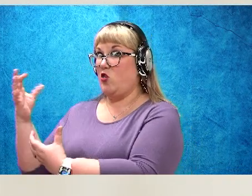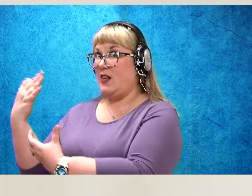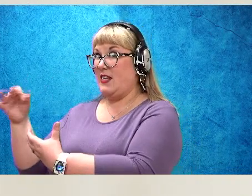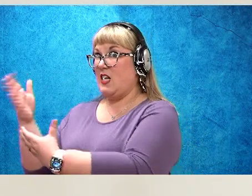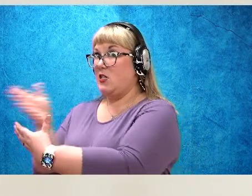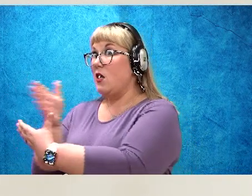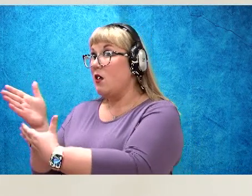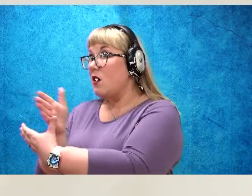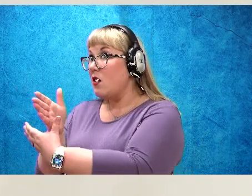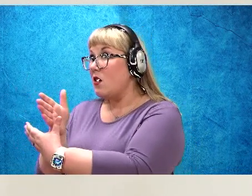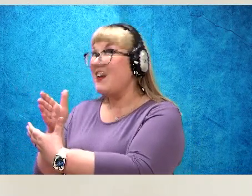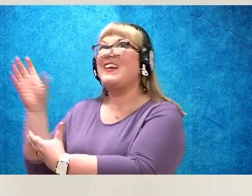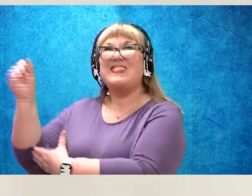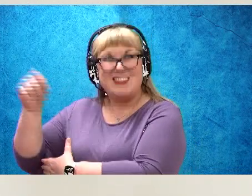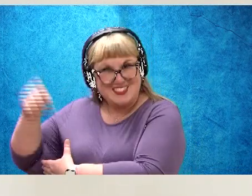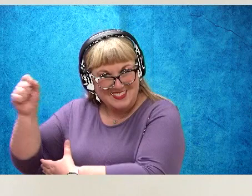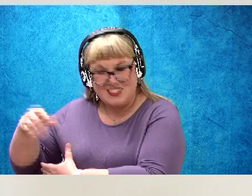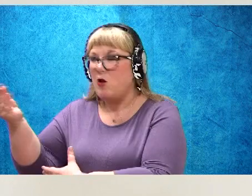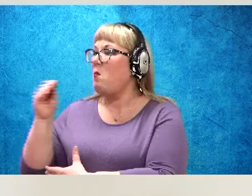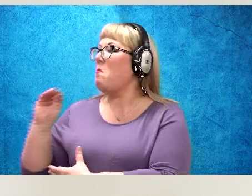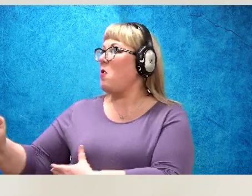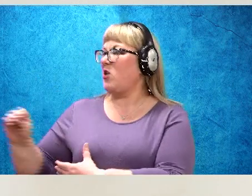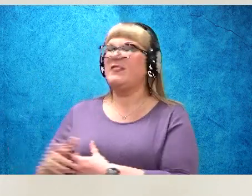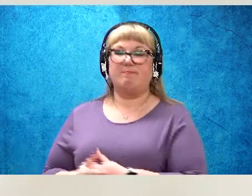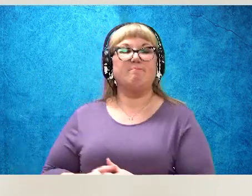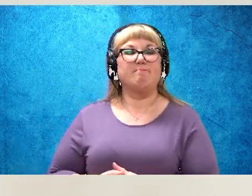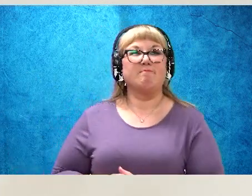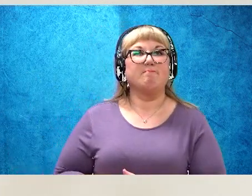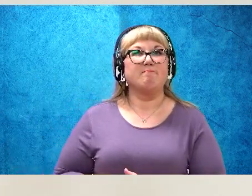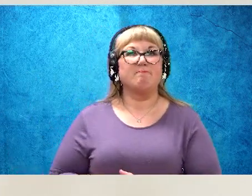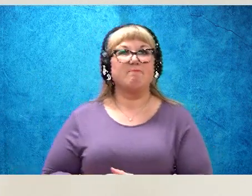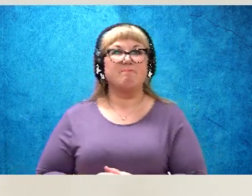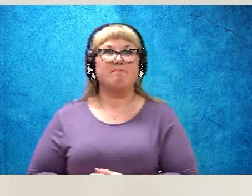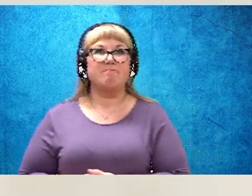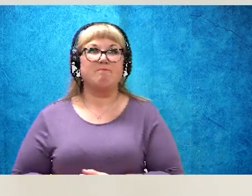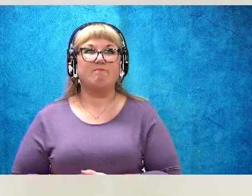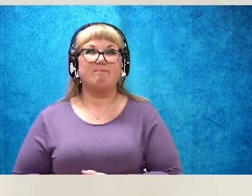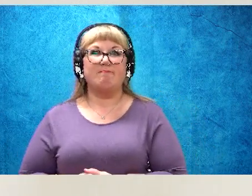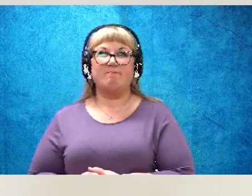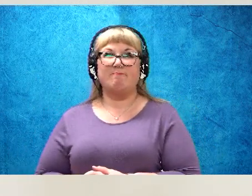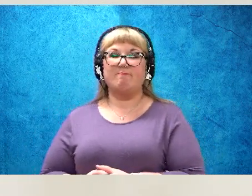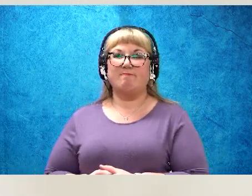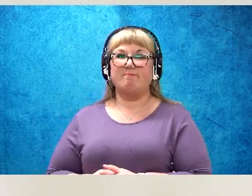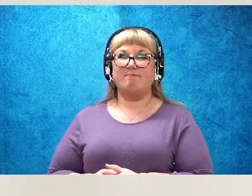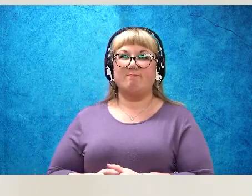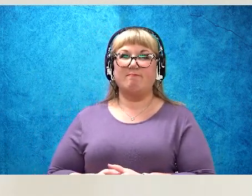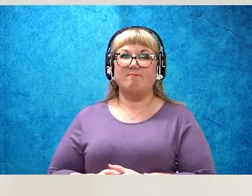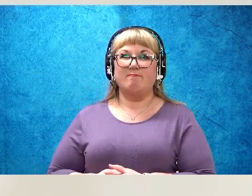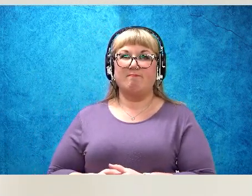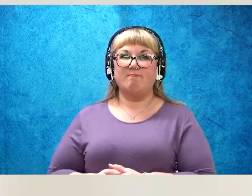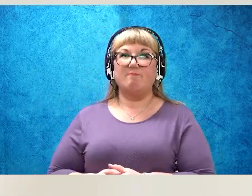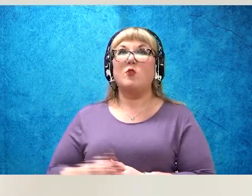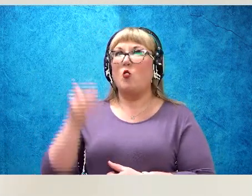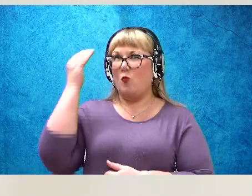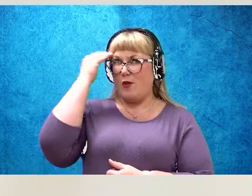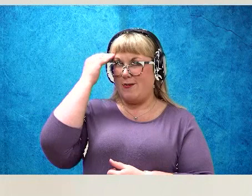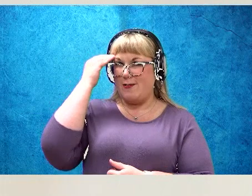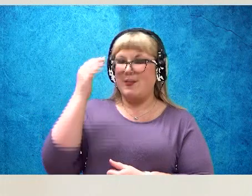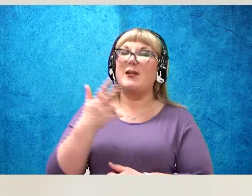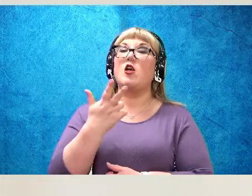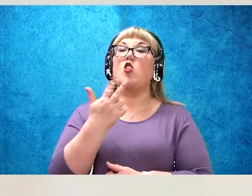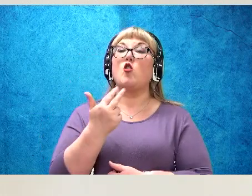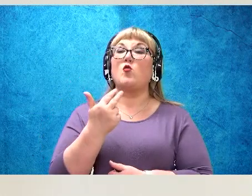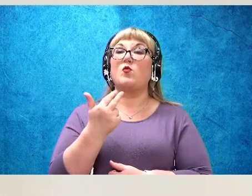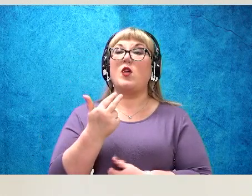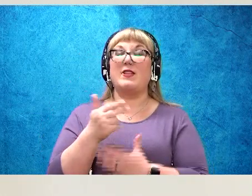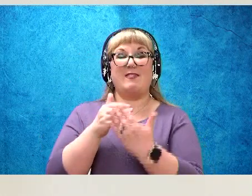19? Yes, that's where we'll put 16. 16 will go in between 13 and 19 because we know that